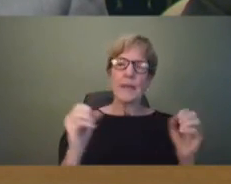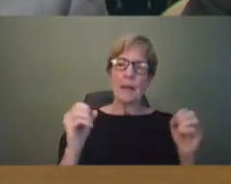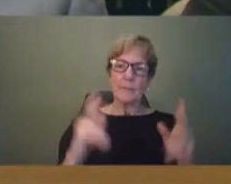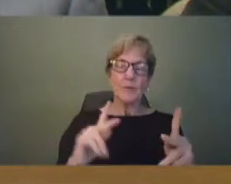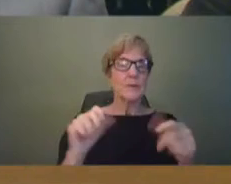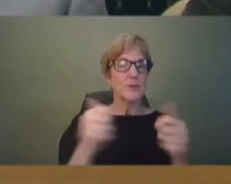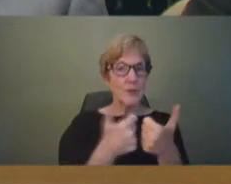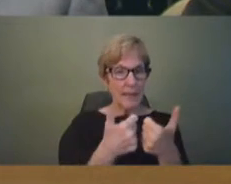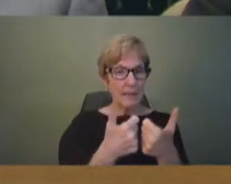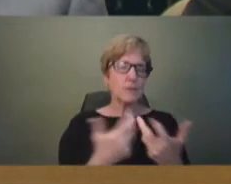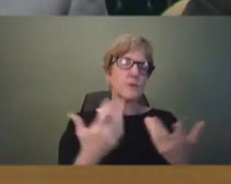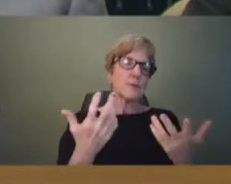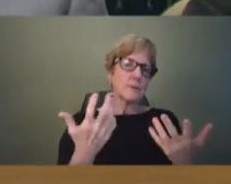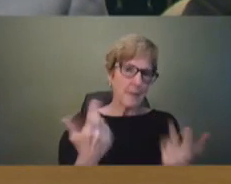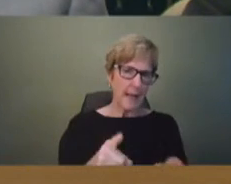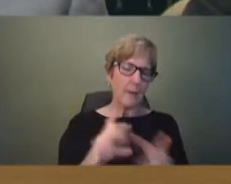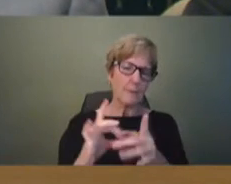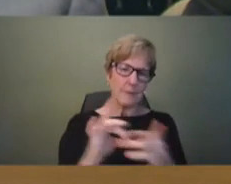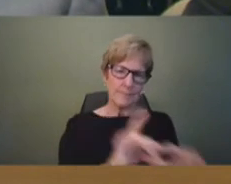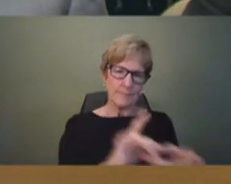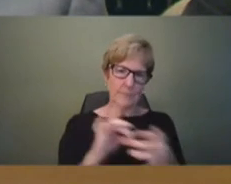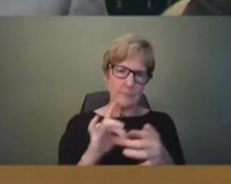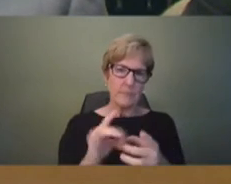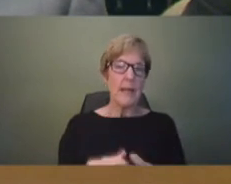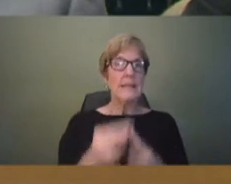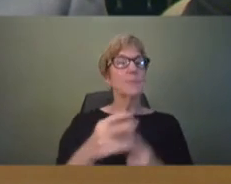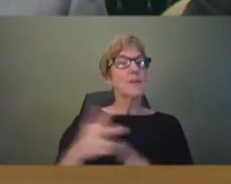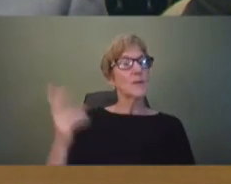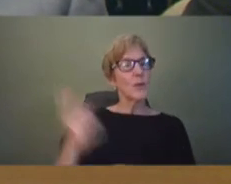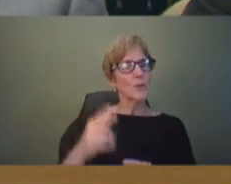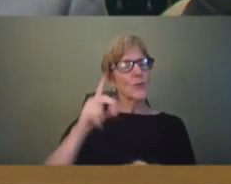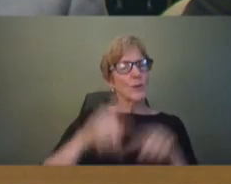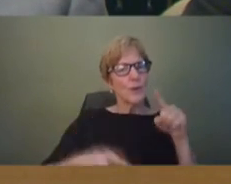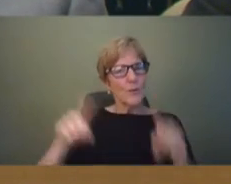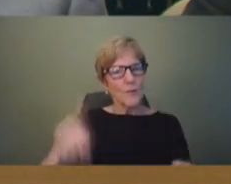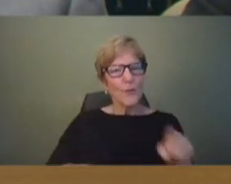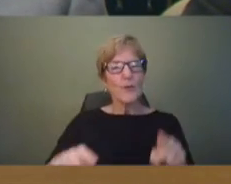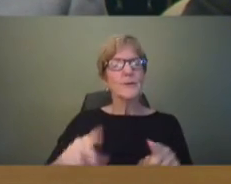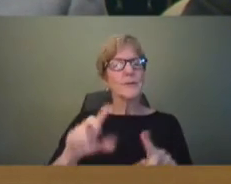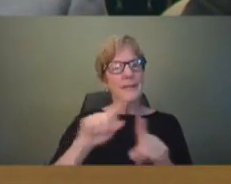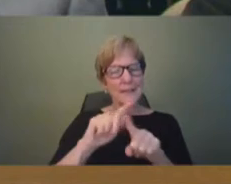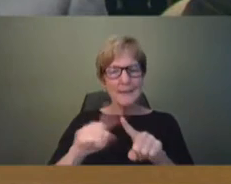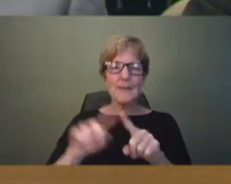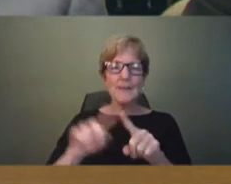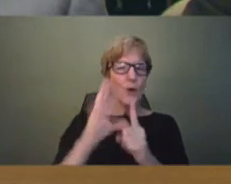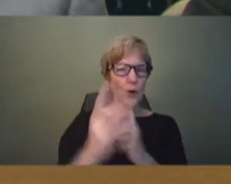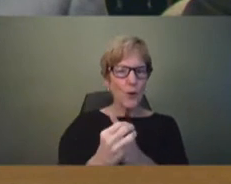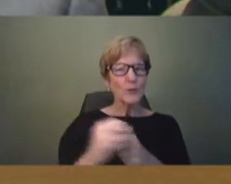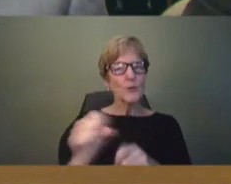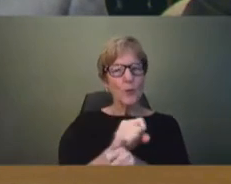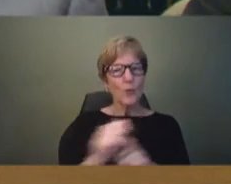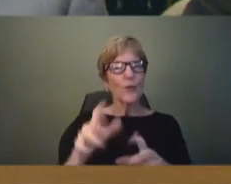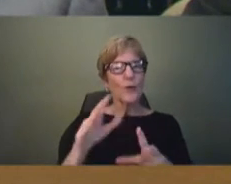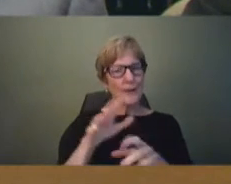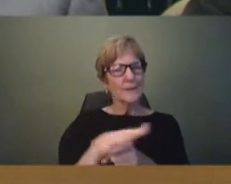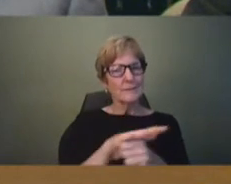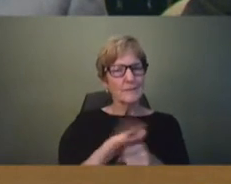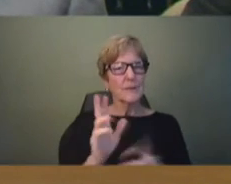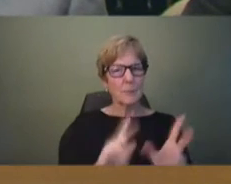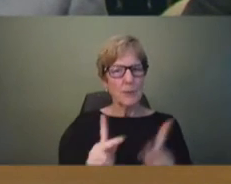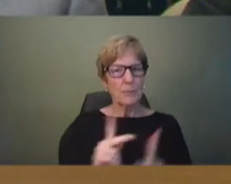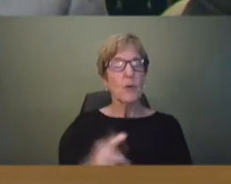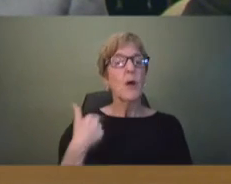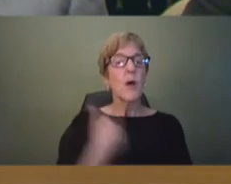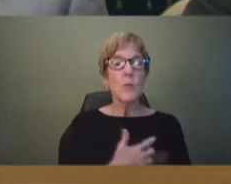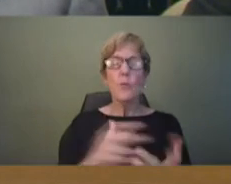growth brings especially to historically diverse Multicultural workingclass communities like ours in general we absolutely want to work with